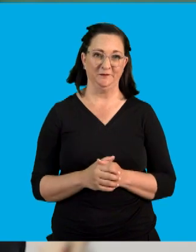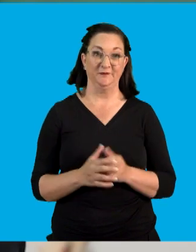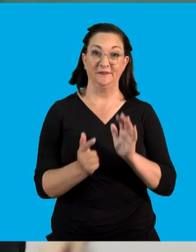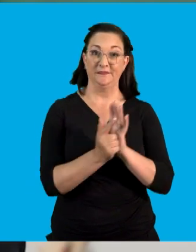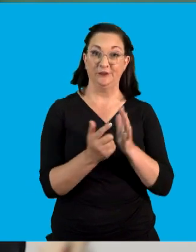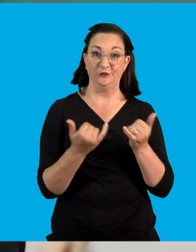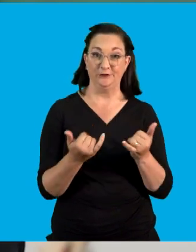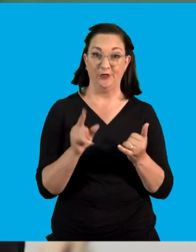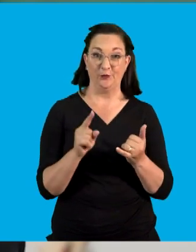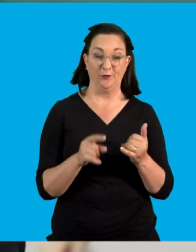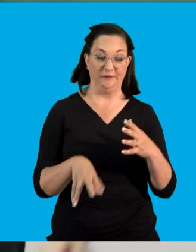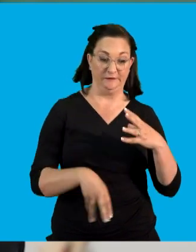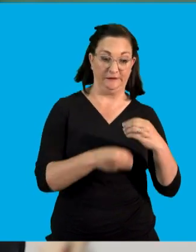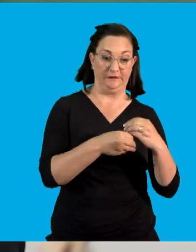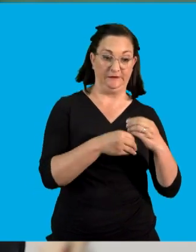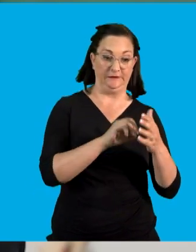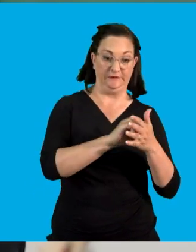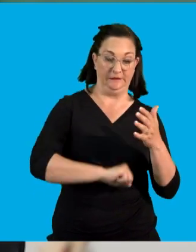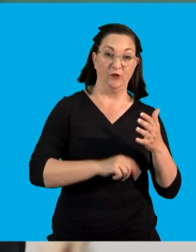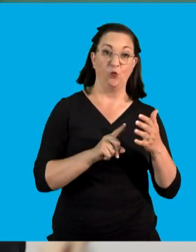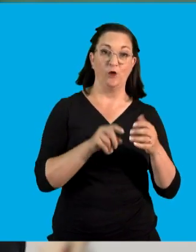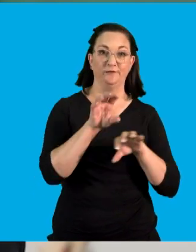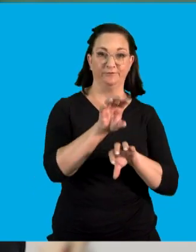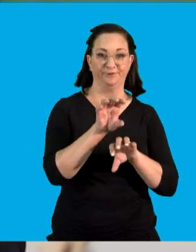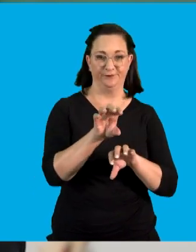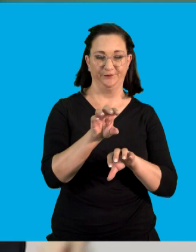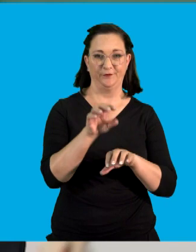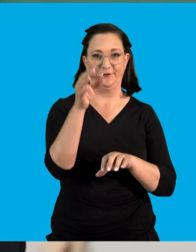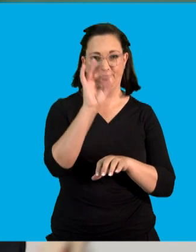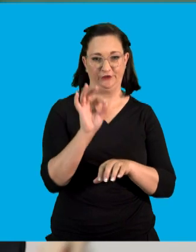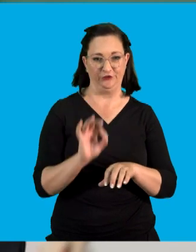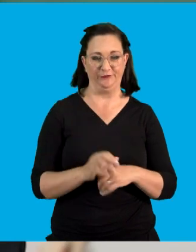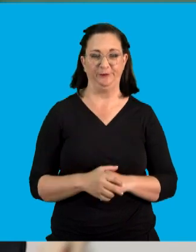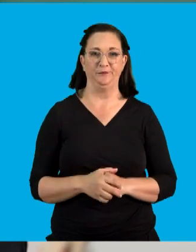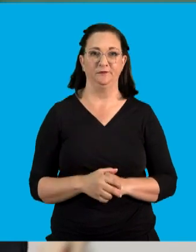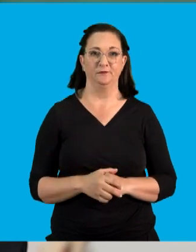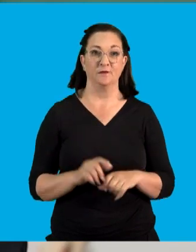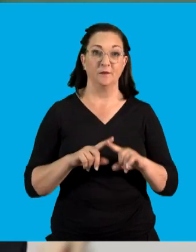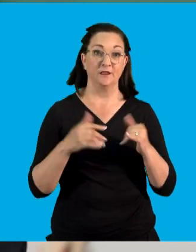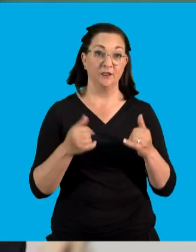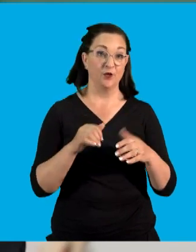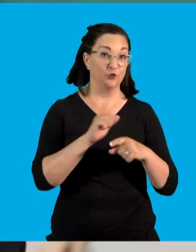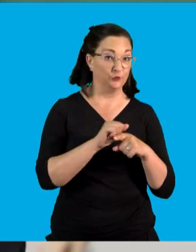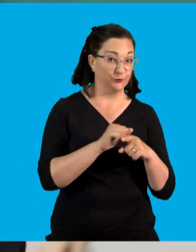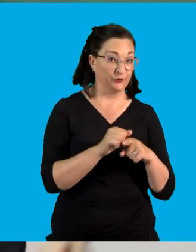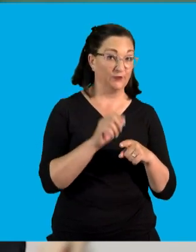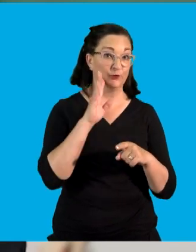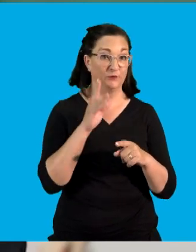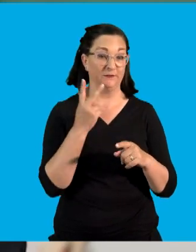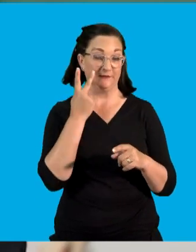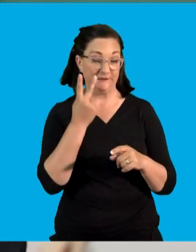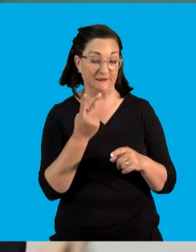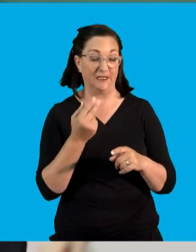Welcome learners, and today's lesson is about addition and subtraction of common fractions, where we are going to be focusing on